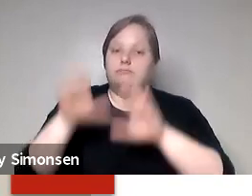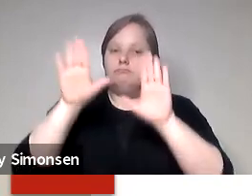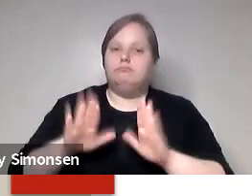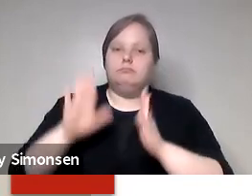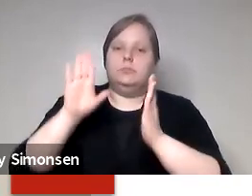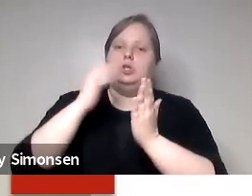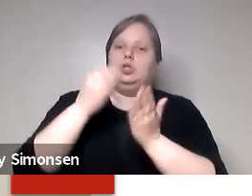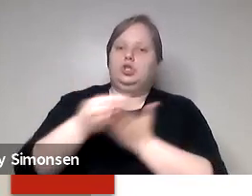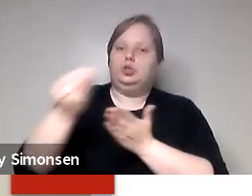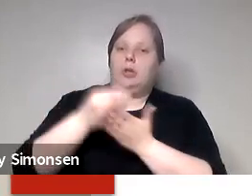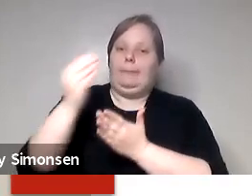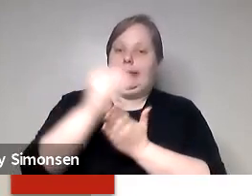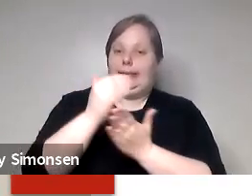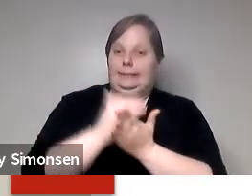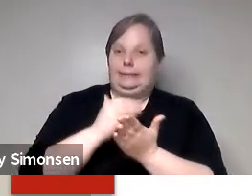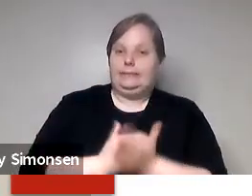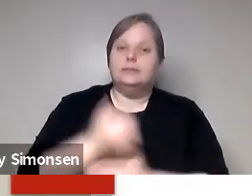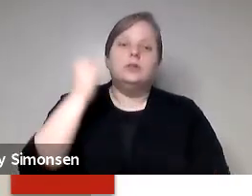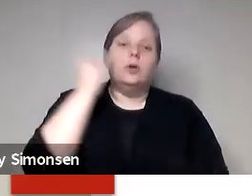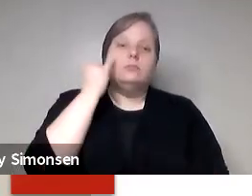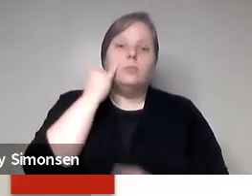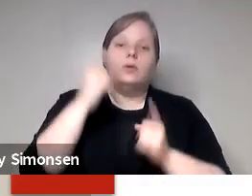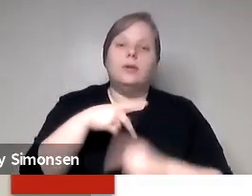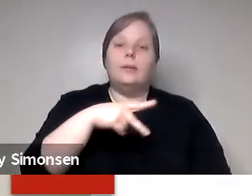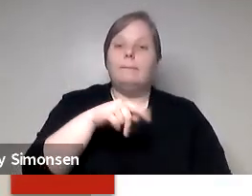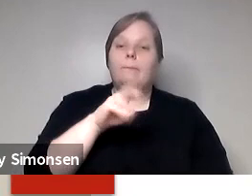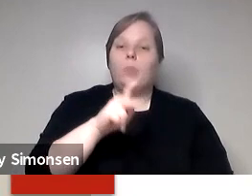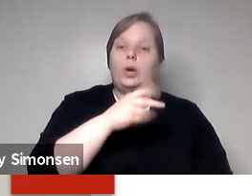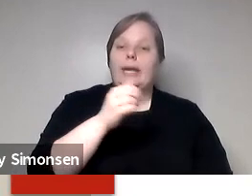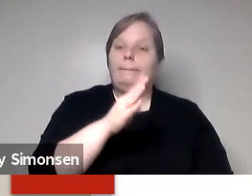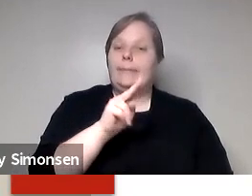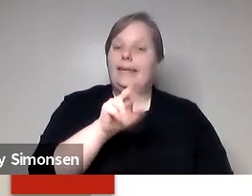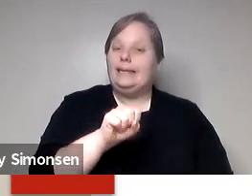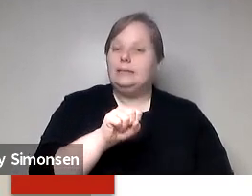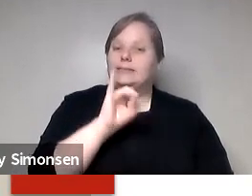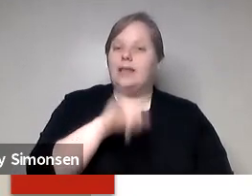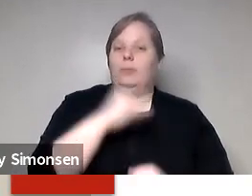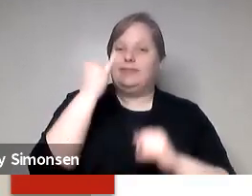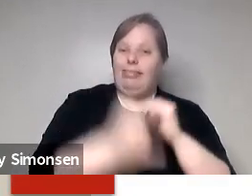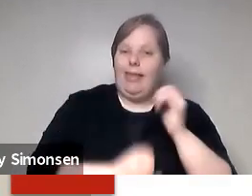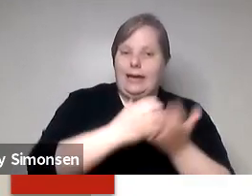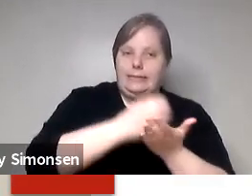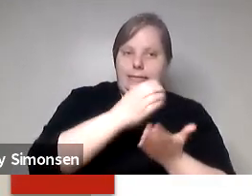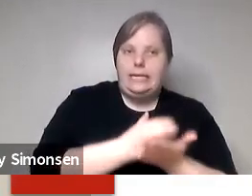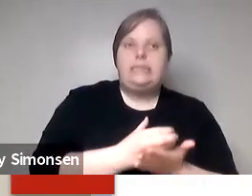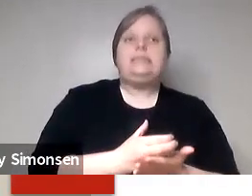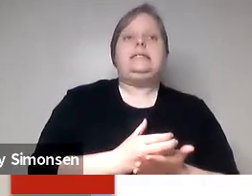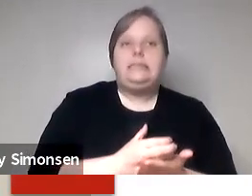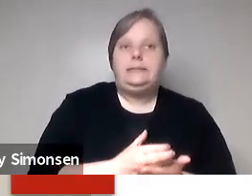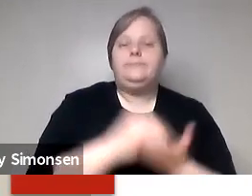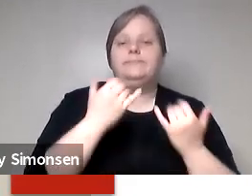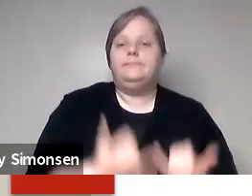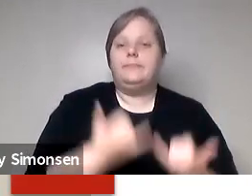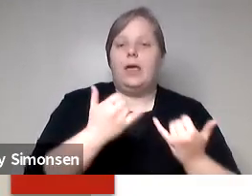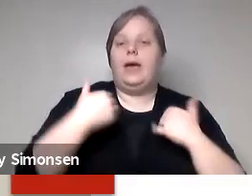So I get done with my pork and beans, and that was my last can. I have